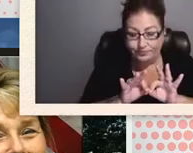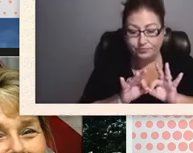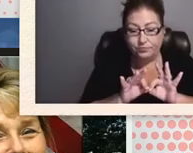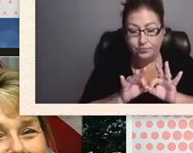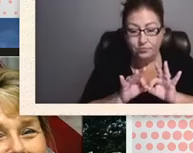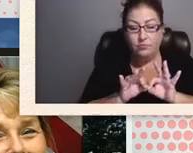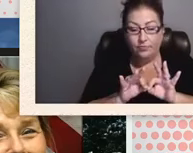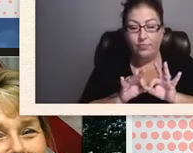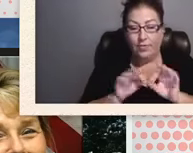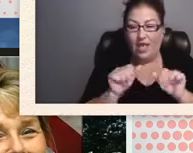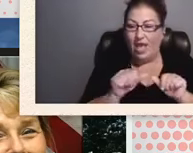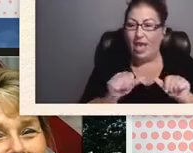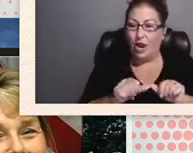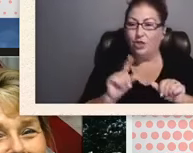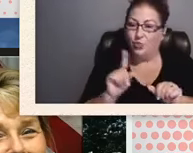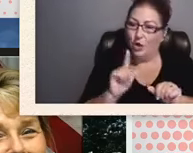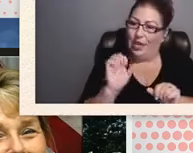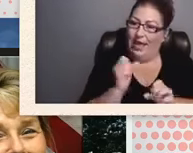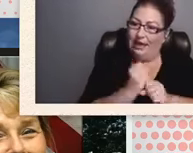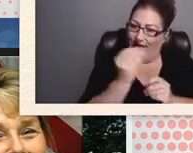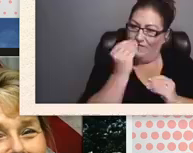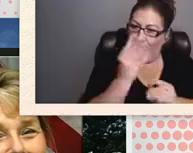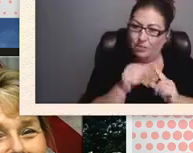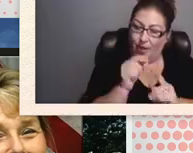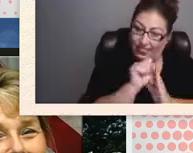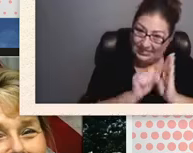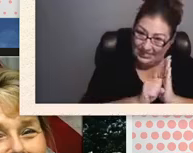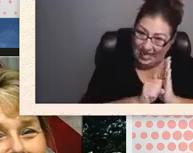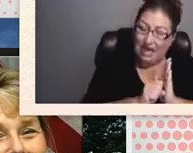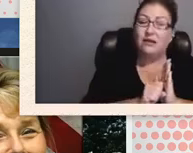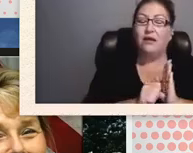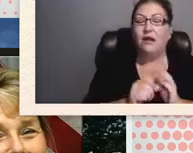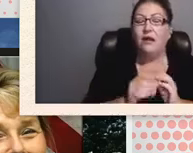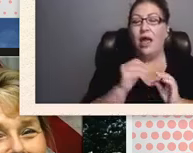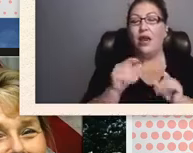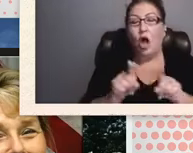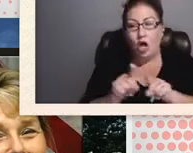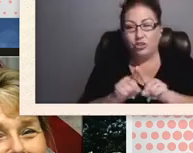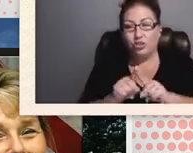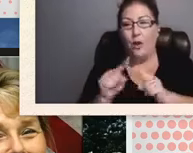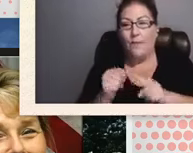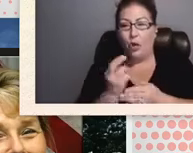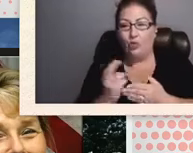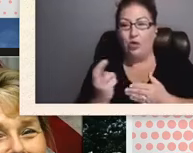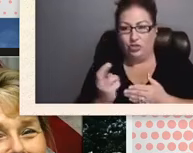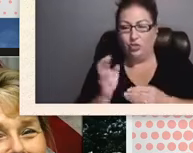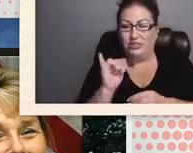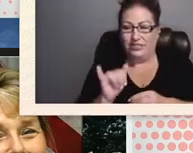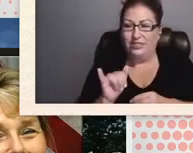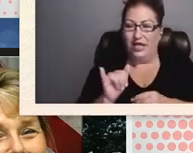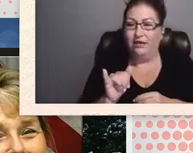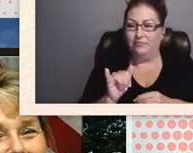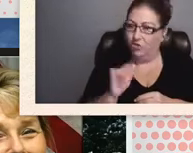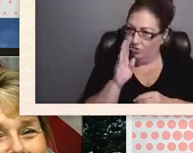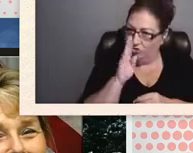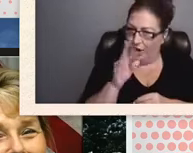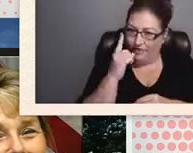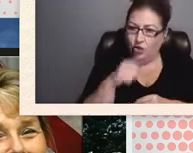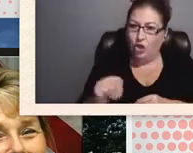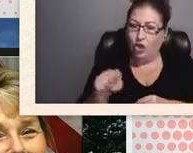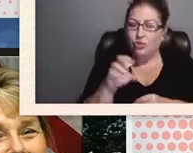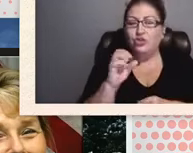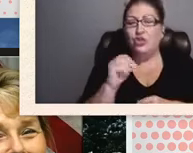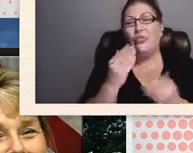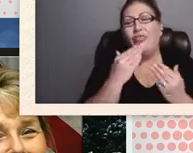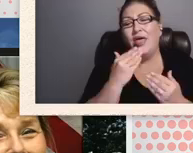areas where you can get information about the state and also about resources that are directly for you. So thank you so